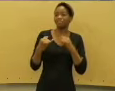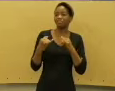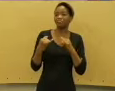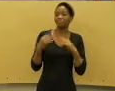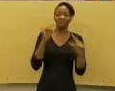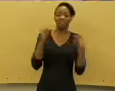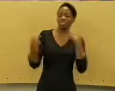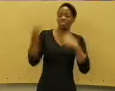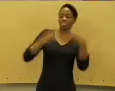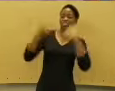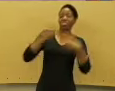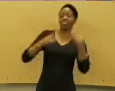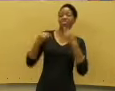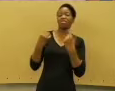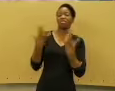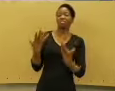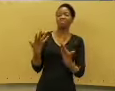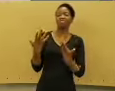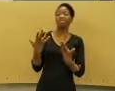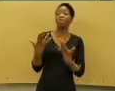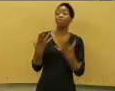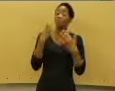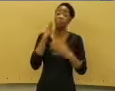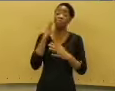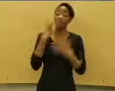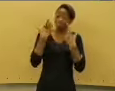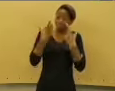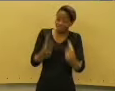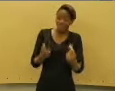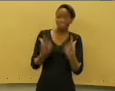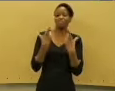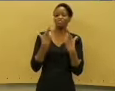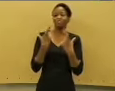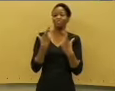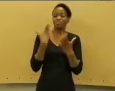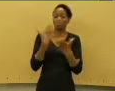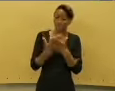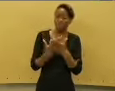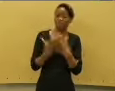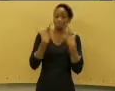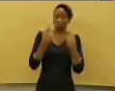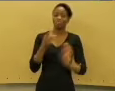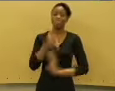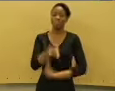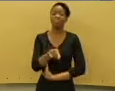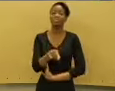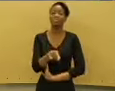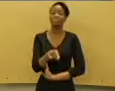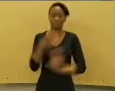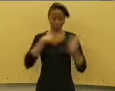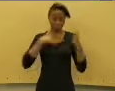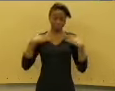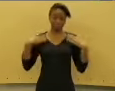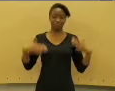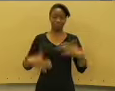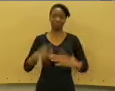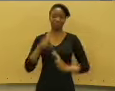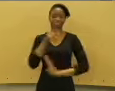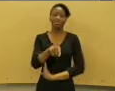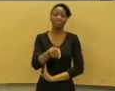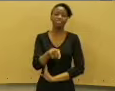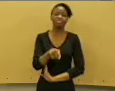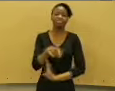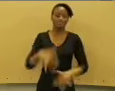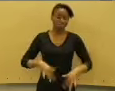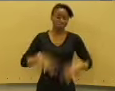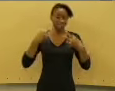it while you still can? Because regardless of whether or not you have sex, by virtue of being a woman, you're already considered somebody